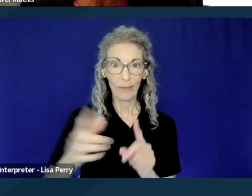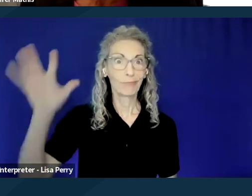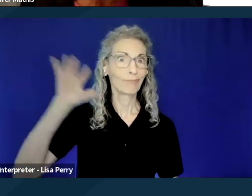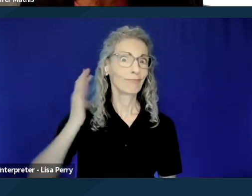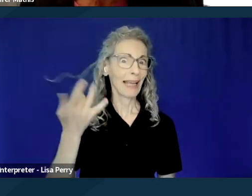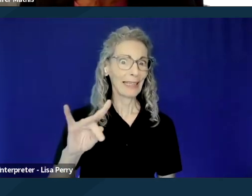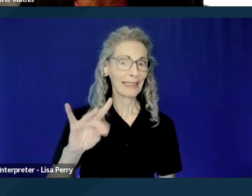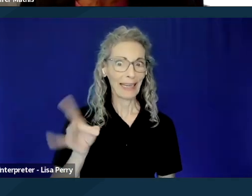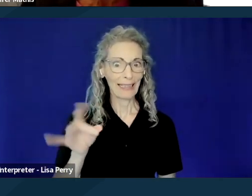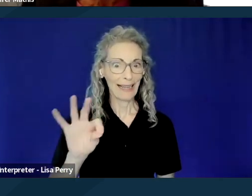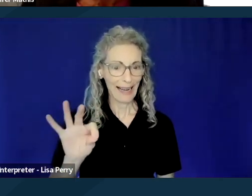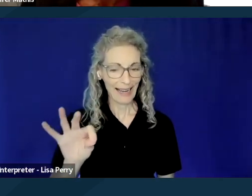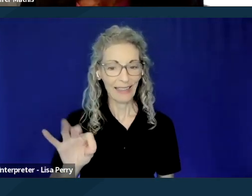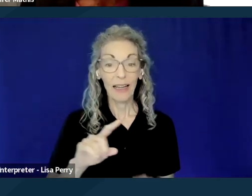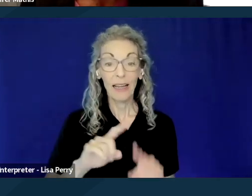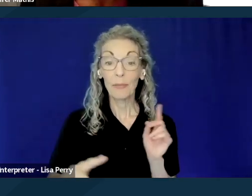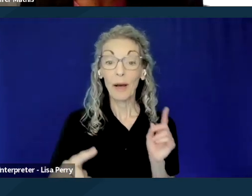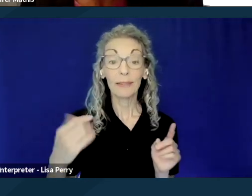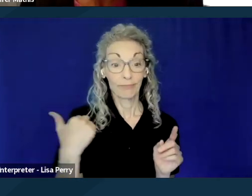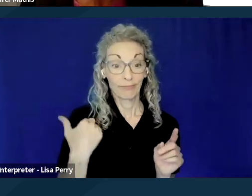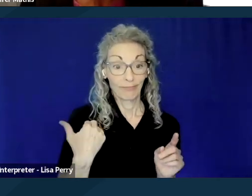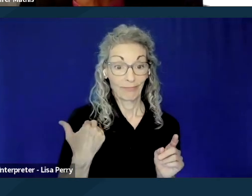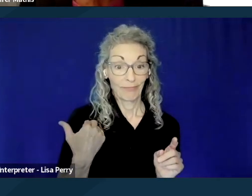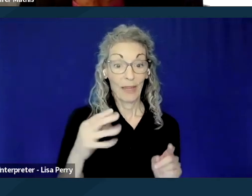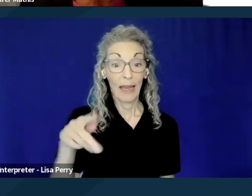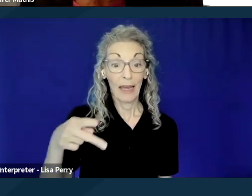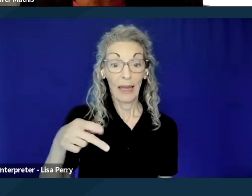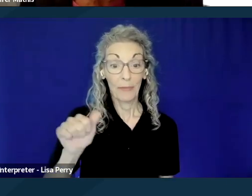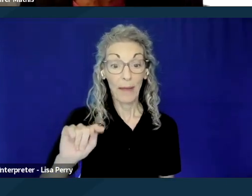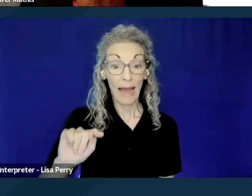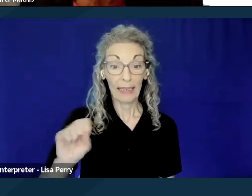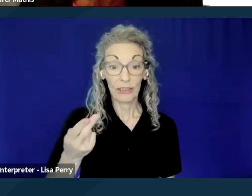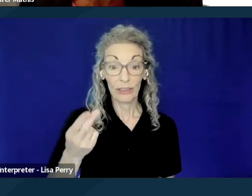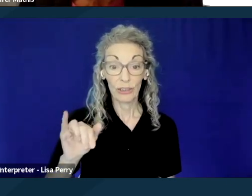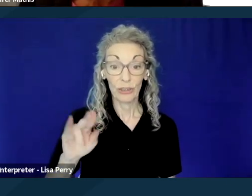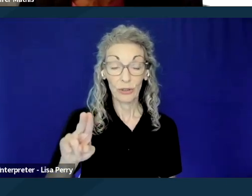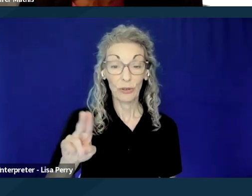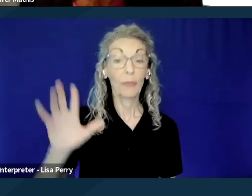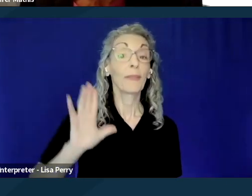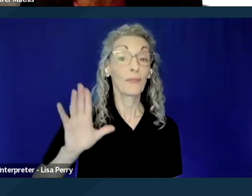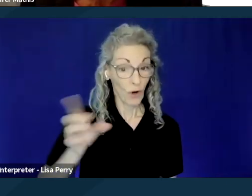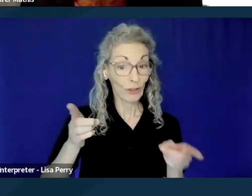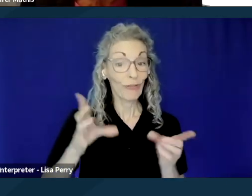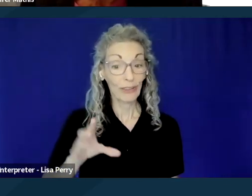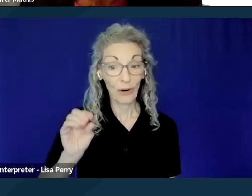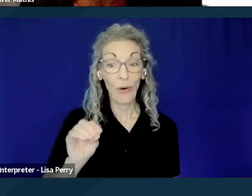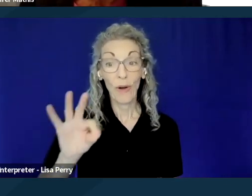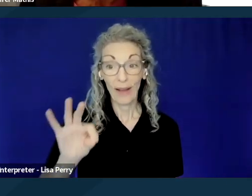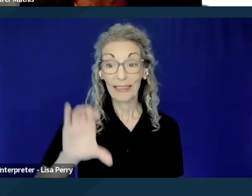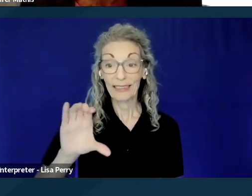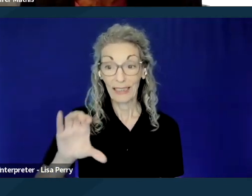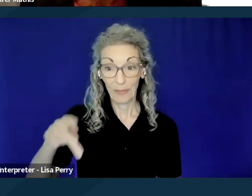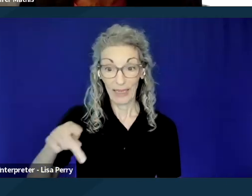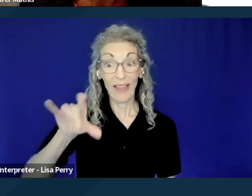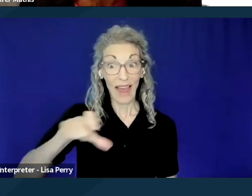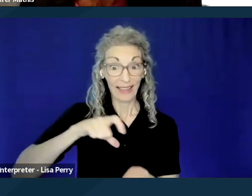then from Pat Shue, who was the director of OFCCP at the time that the regulation